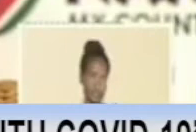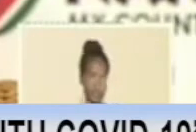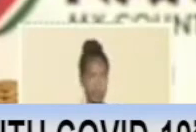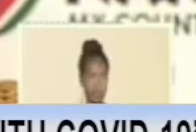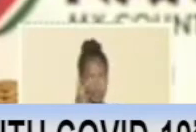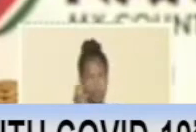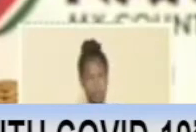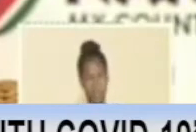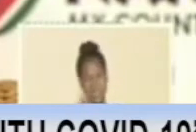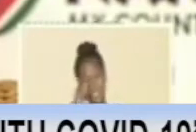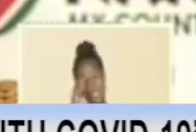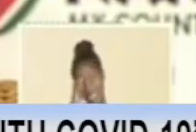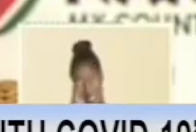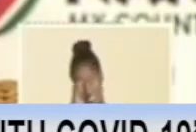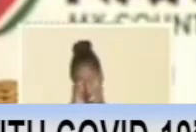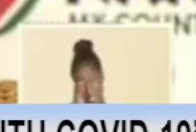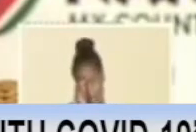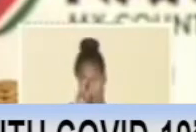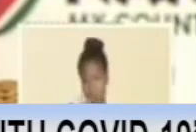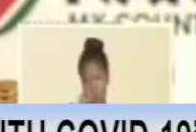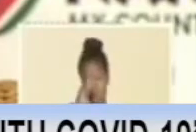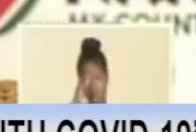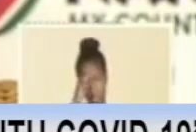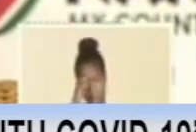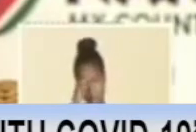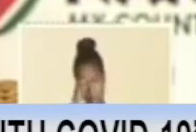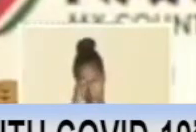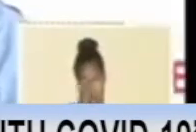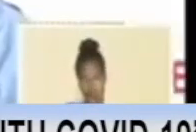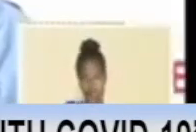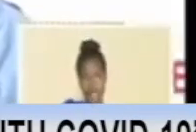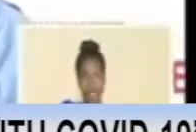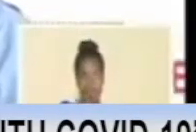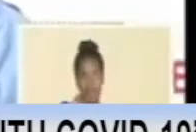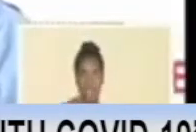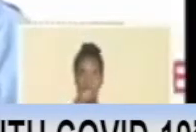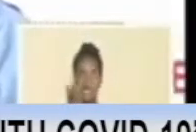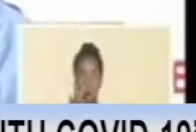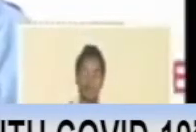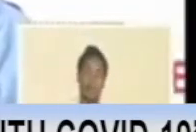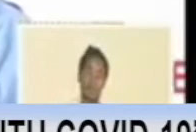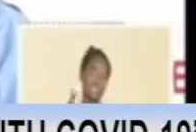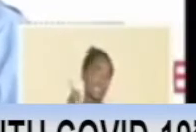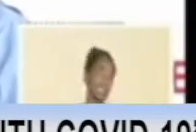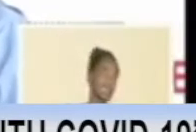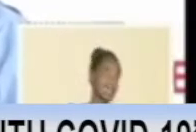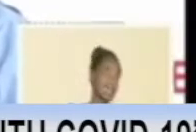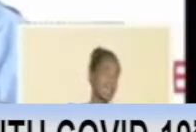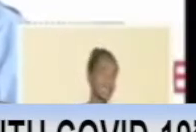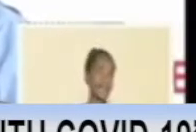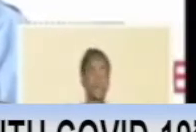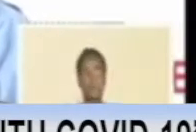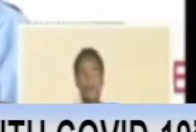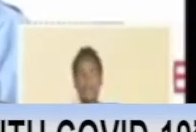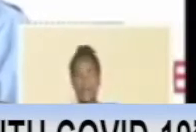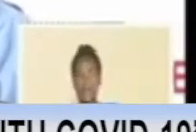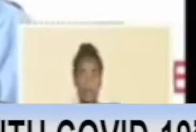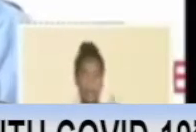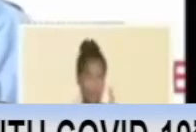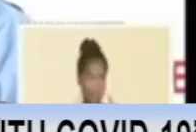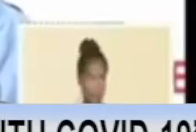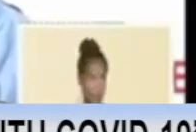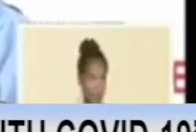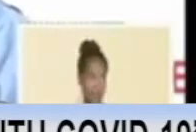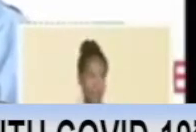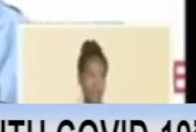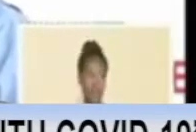by intoxicating liquor and they are being nuisance to everybody, other bar patrons or, and things like that. But we haven't